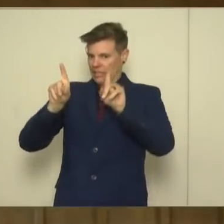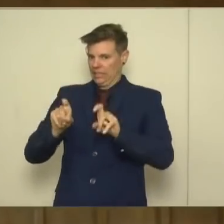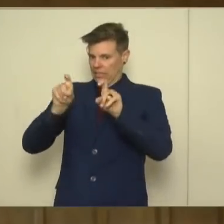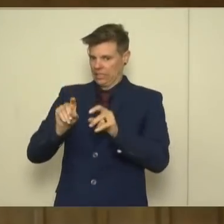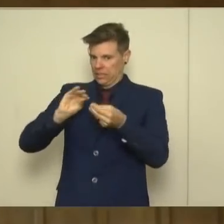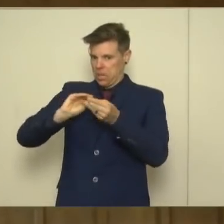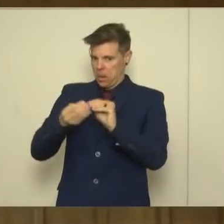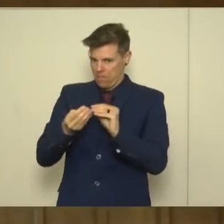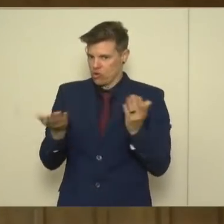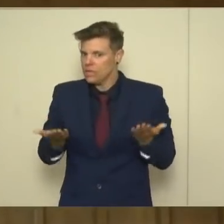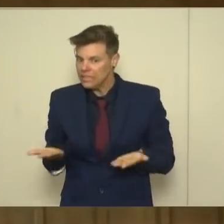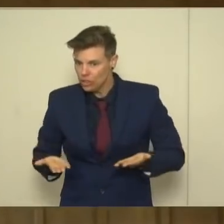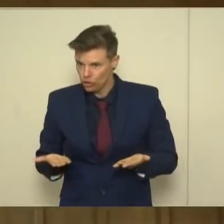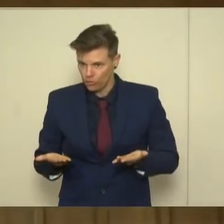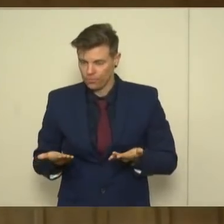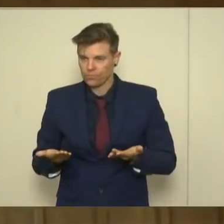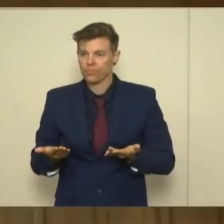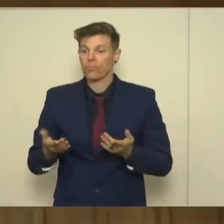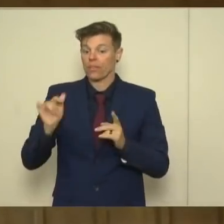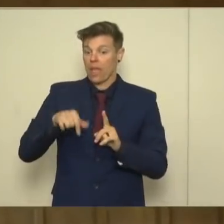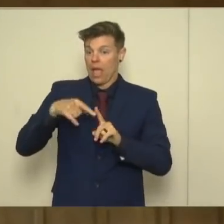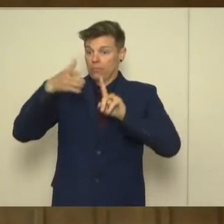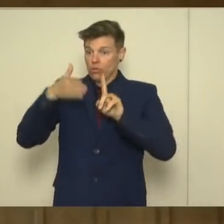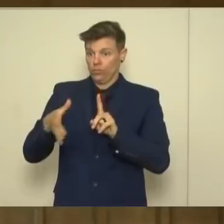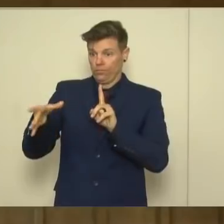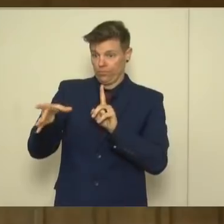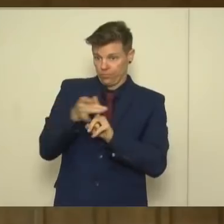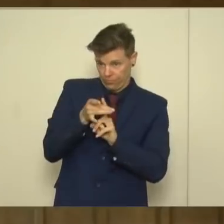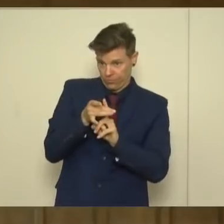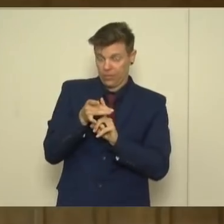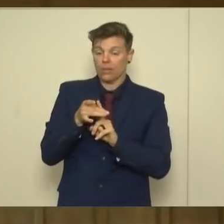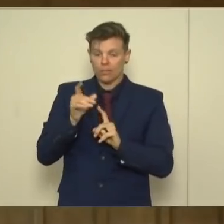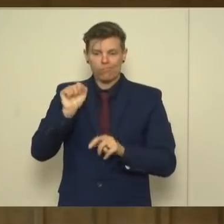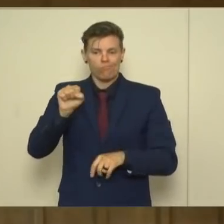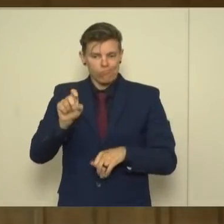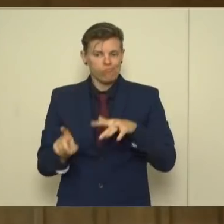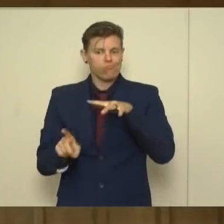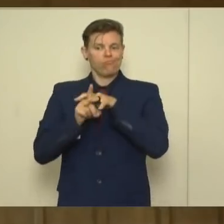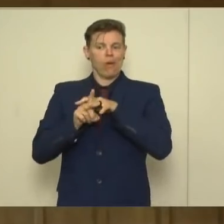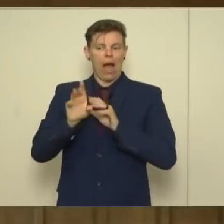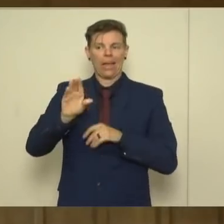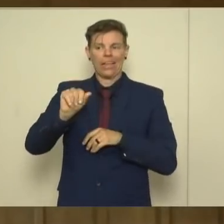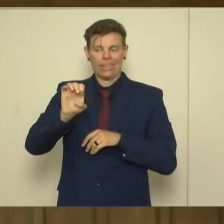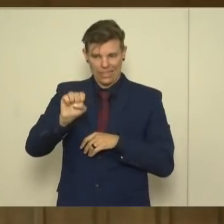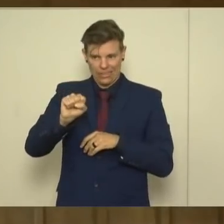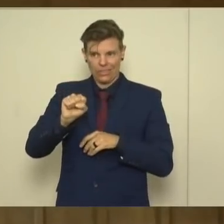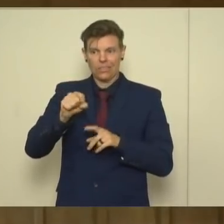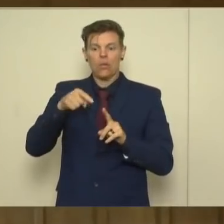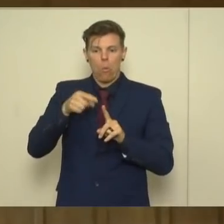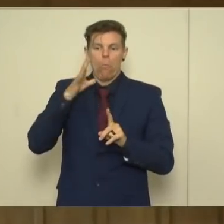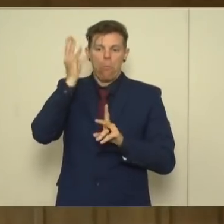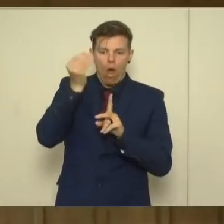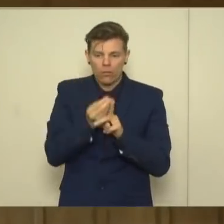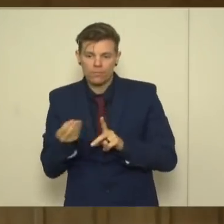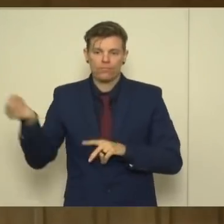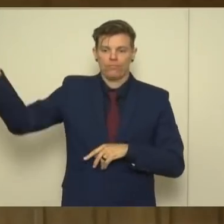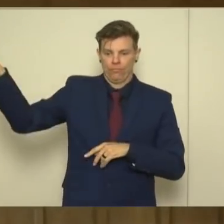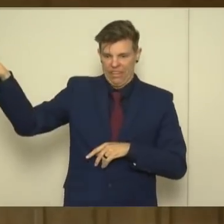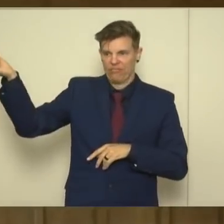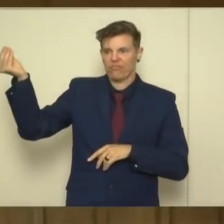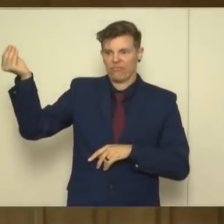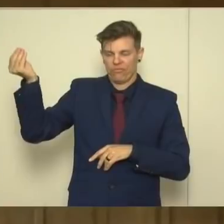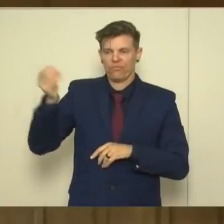positive case would be referred to the home state. Hospitalization we count here because it affects our